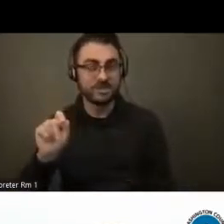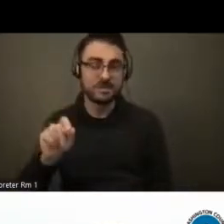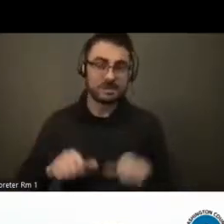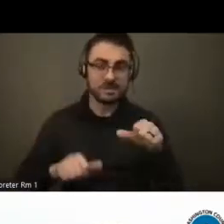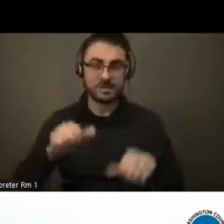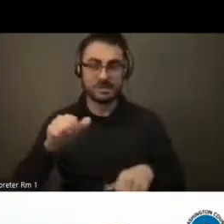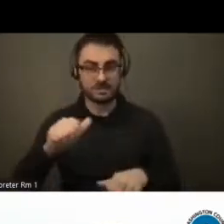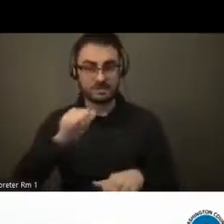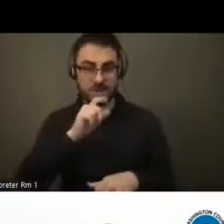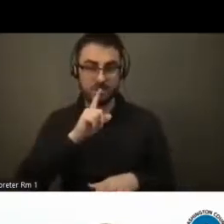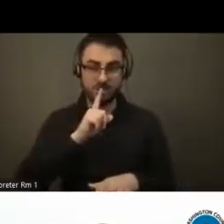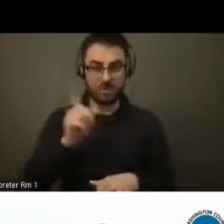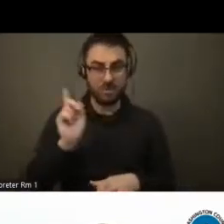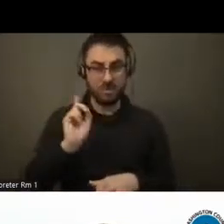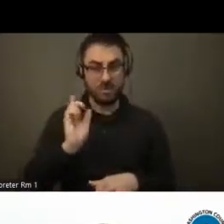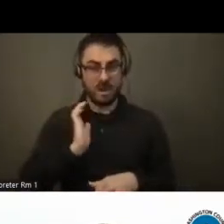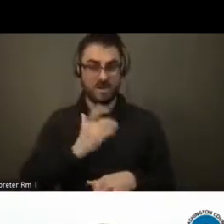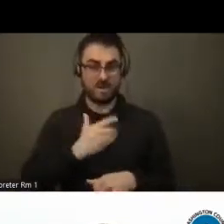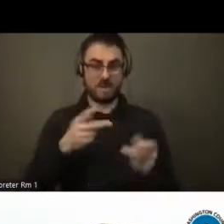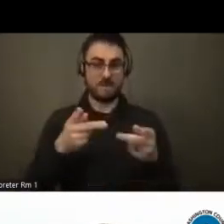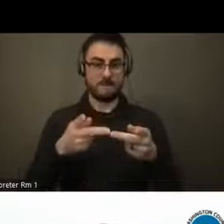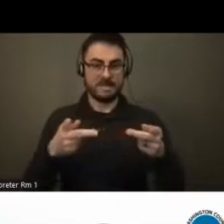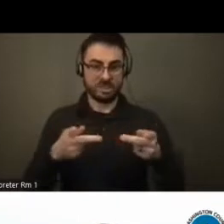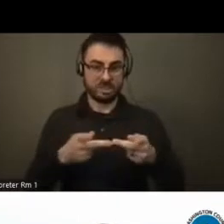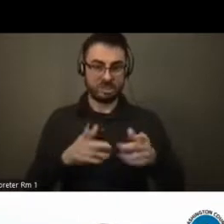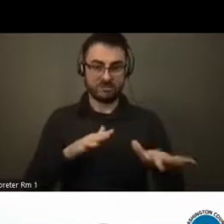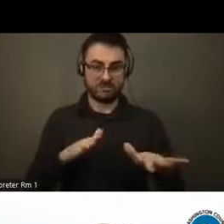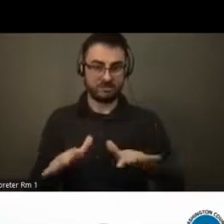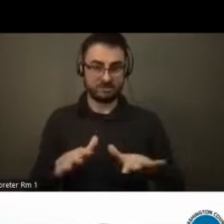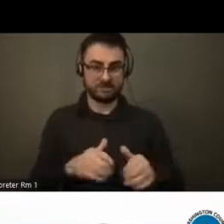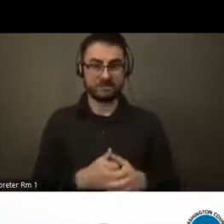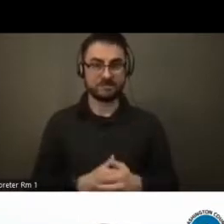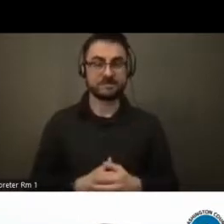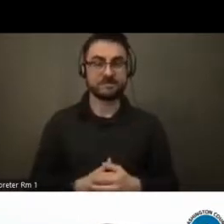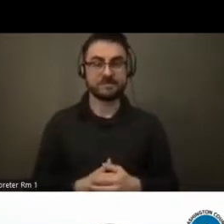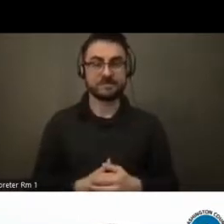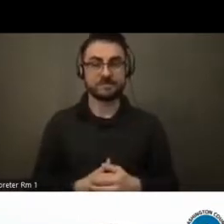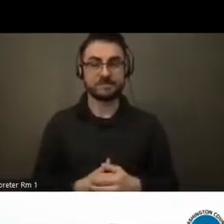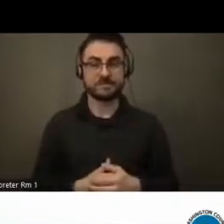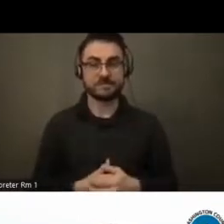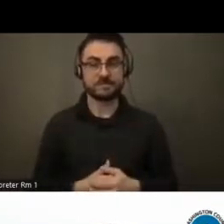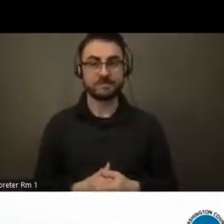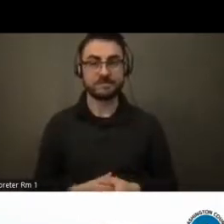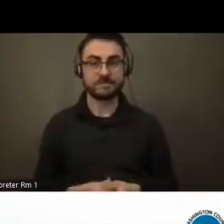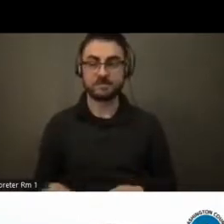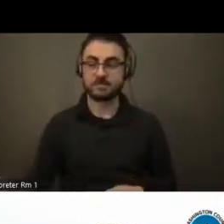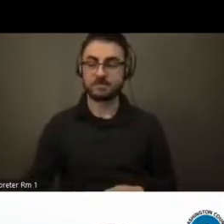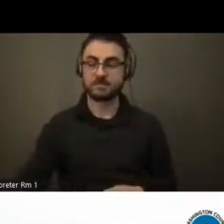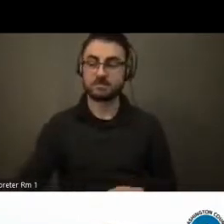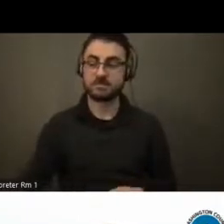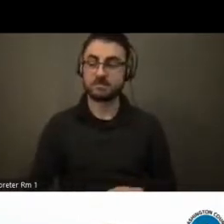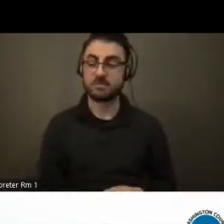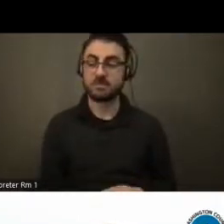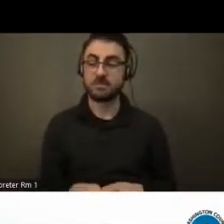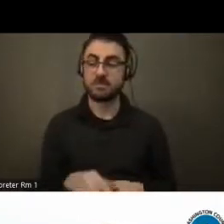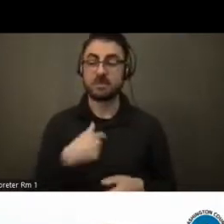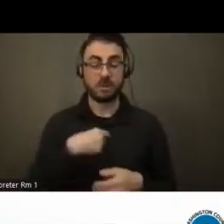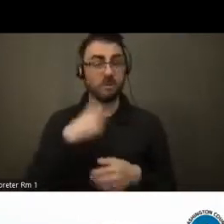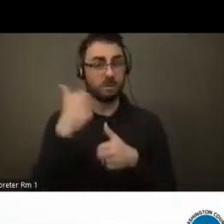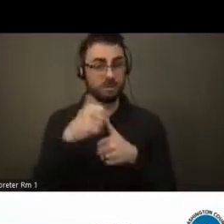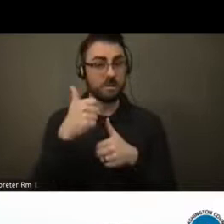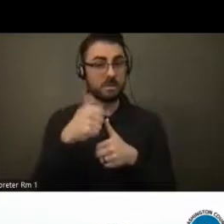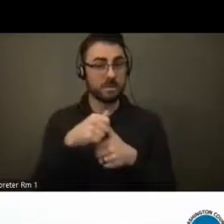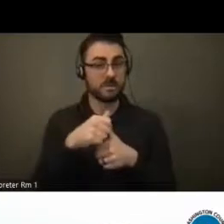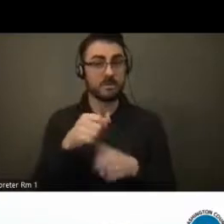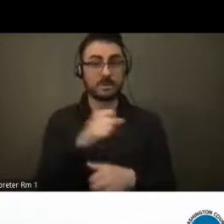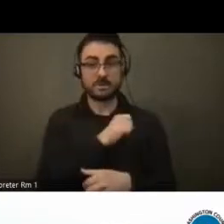that. I do recall that when staff came to us with the work